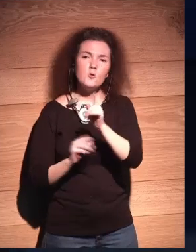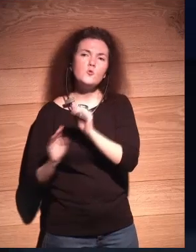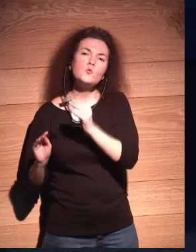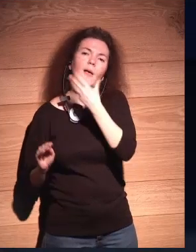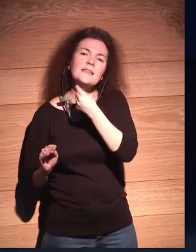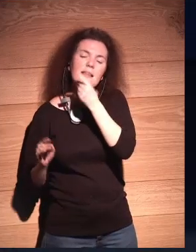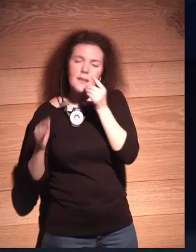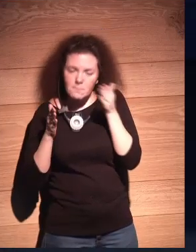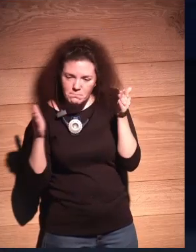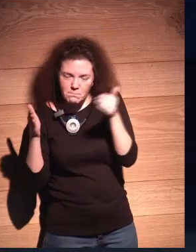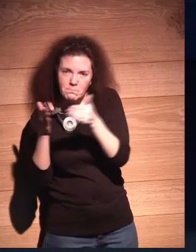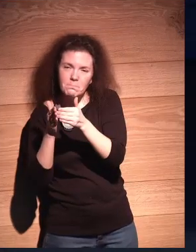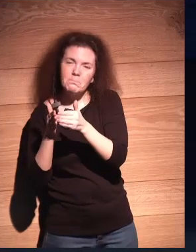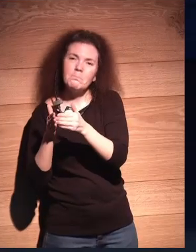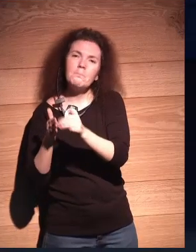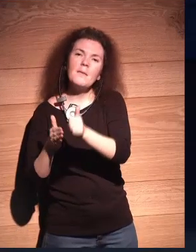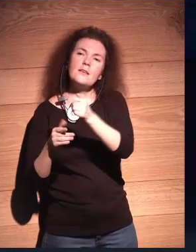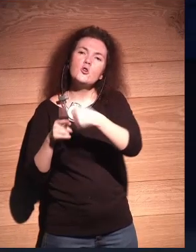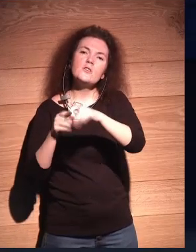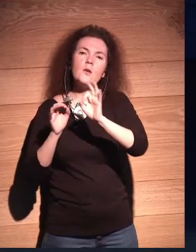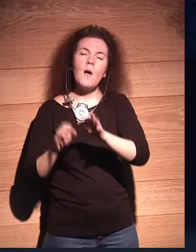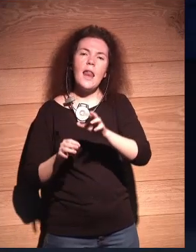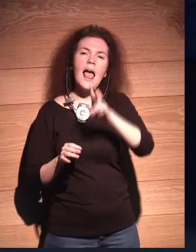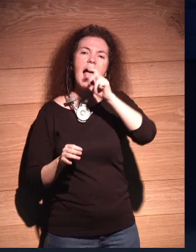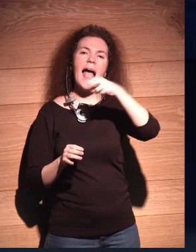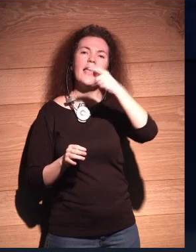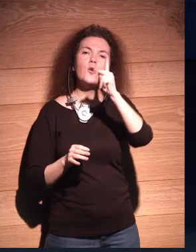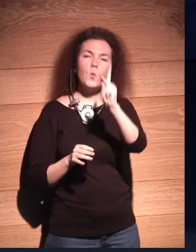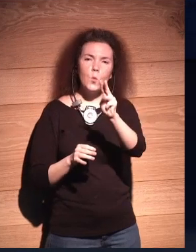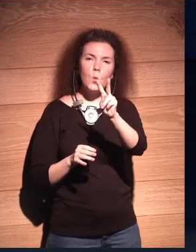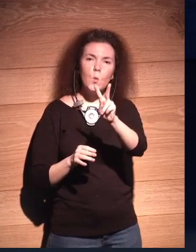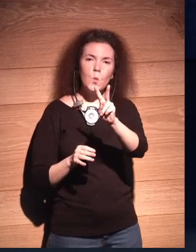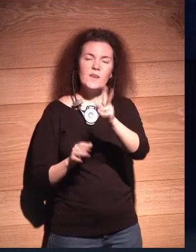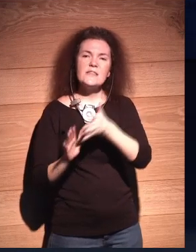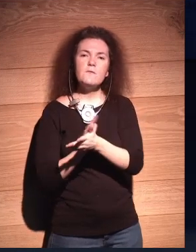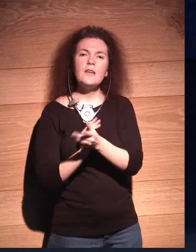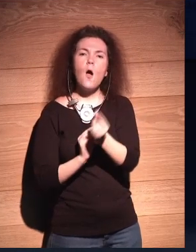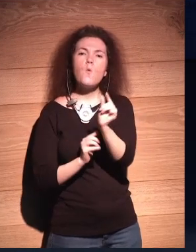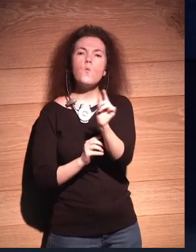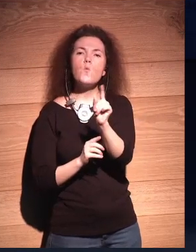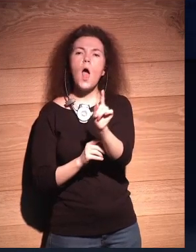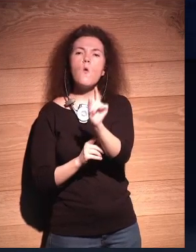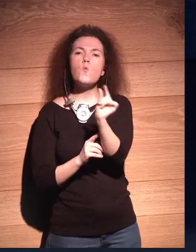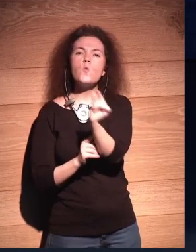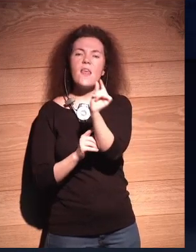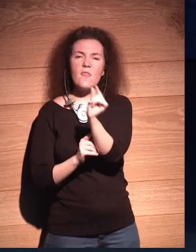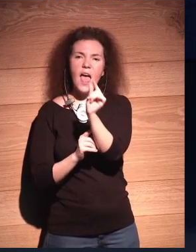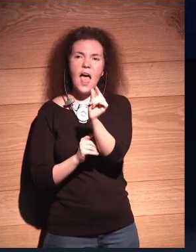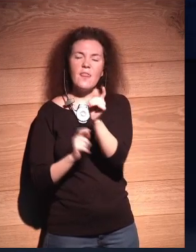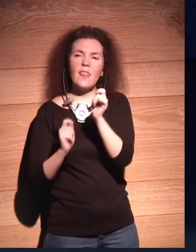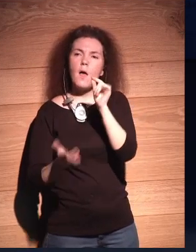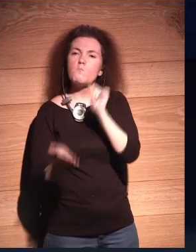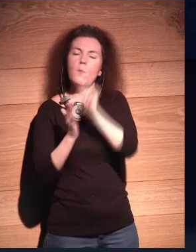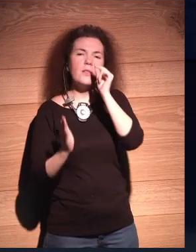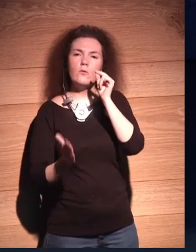like the haiku, which is a single thing, just invoking a single moment. A